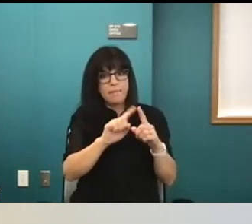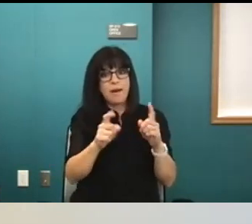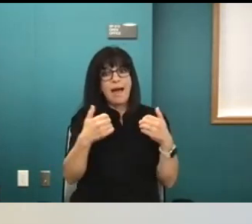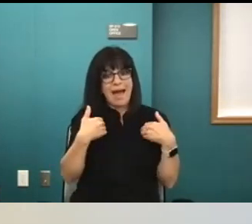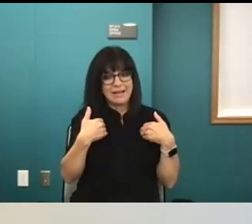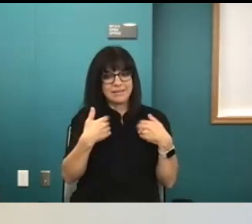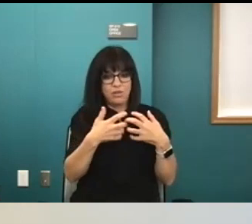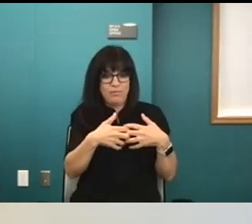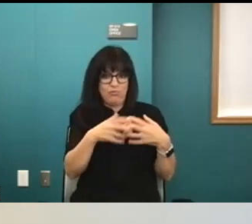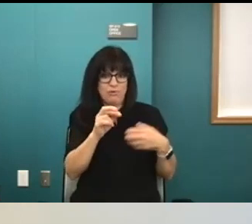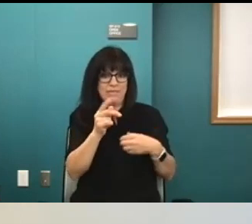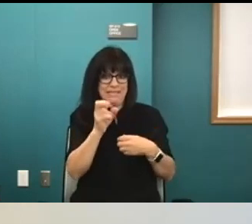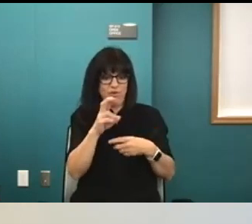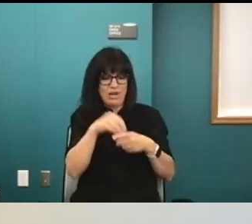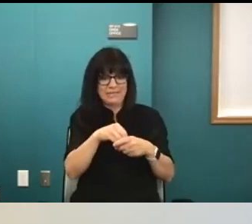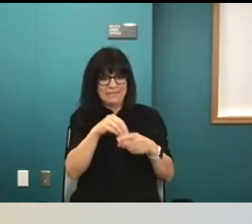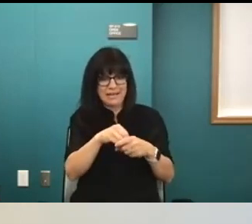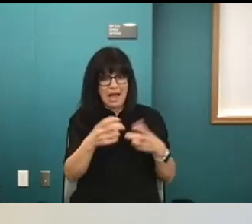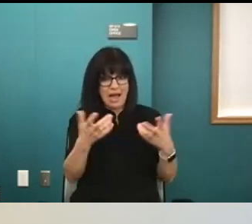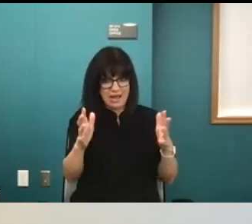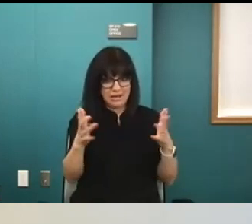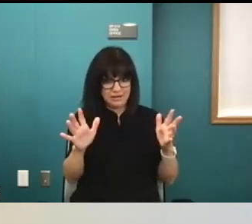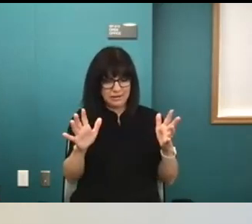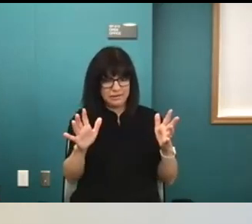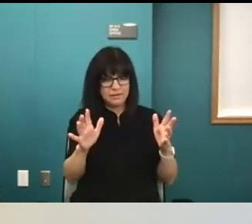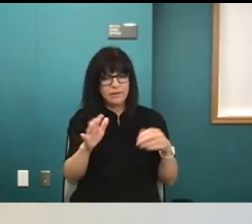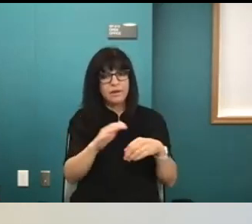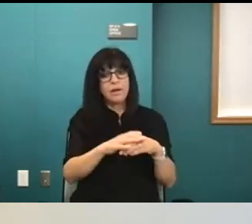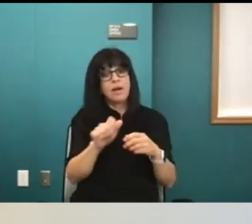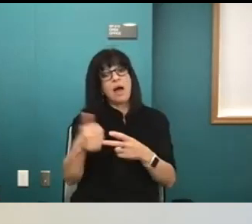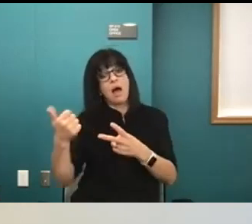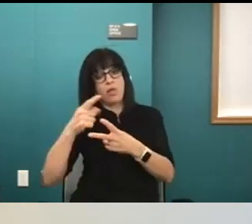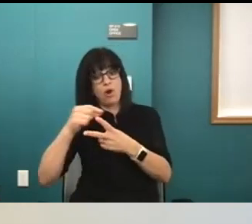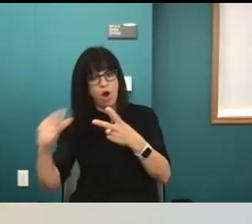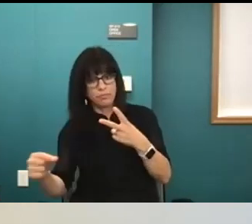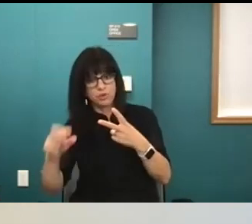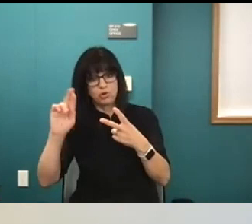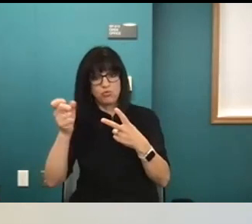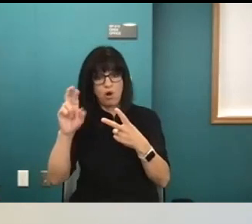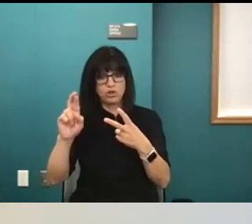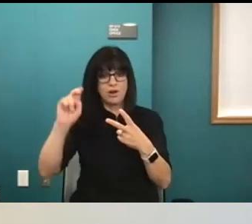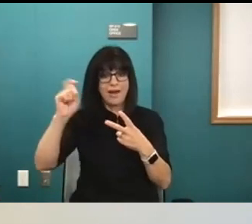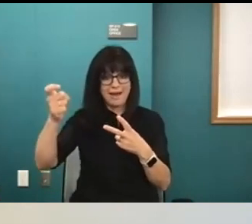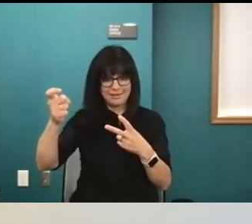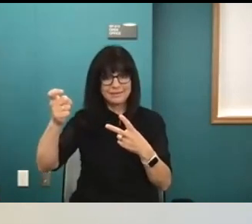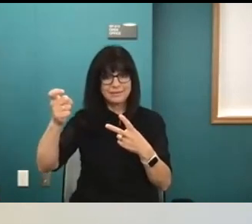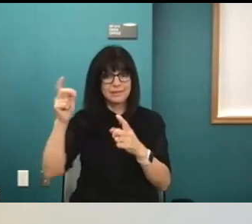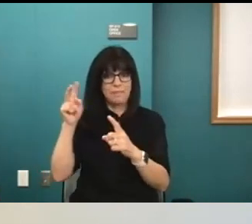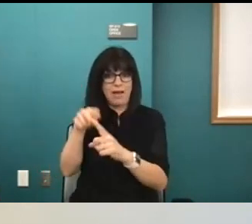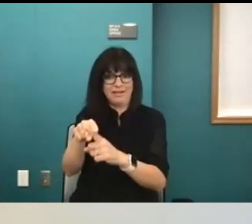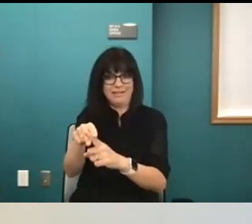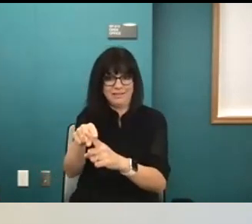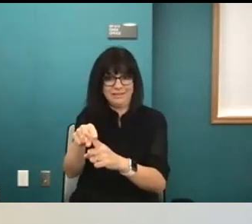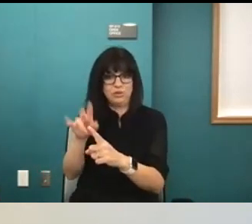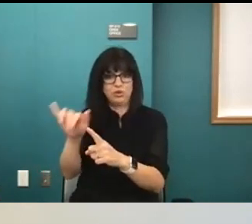receiver built into it. Into the battery cover as it is. The other option would be the Roger X receiver plugged into the FM